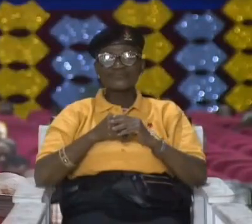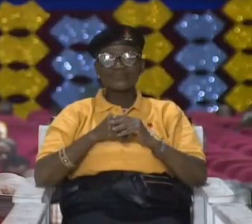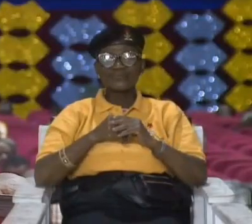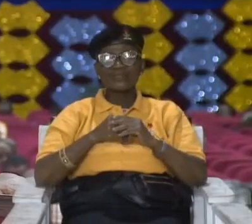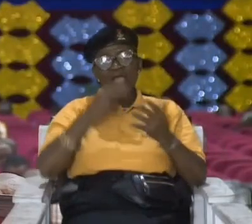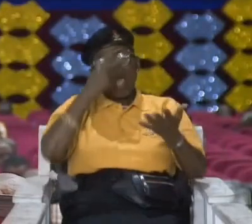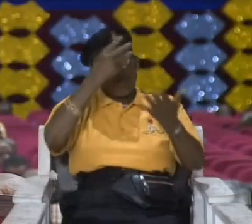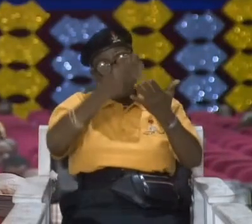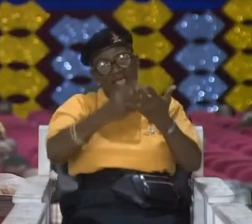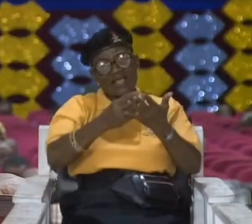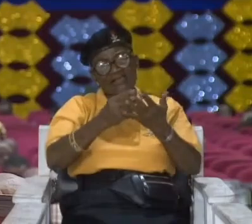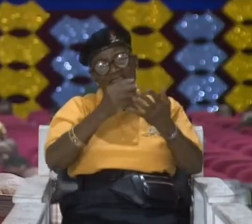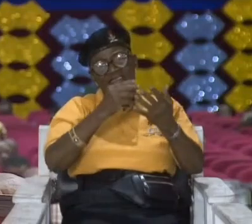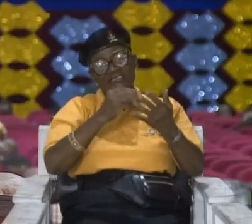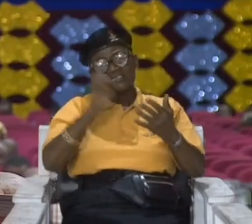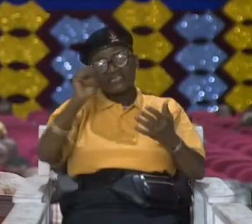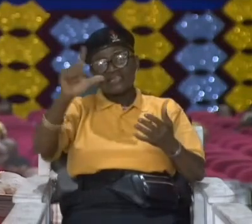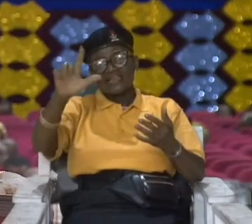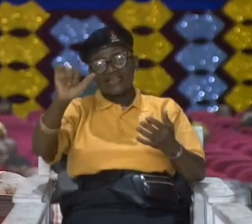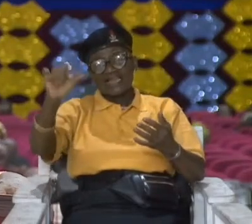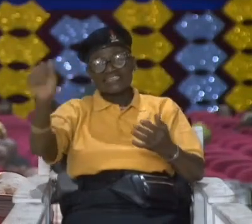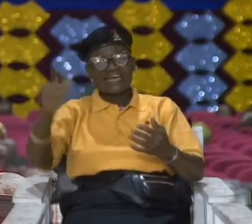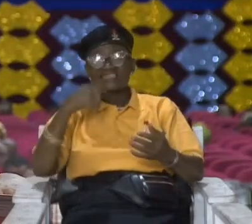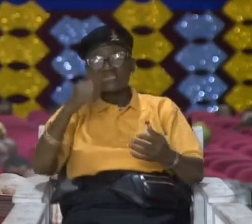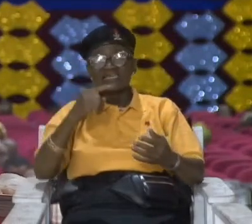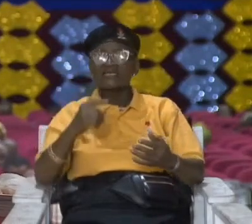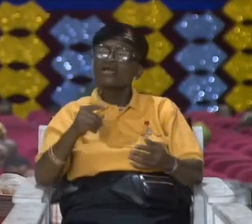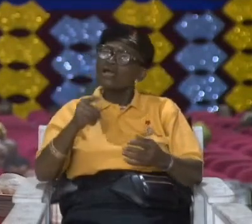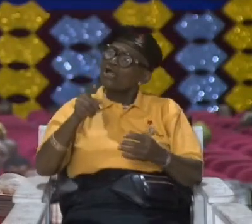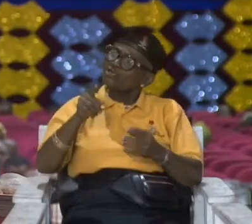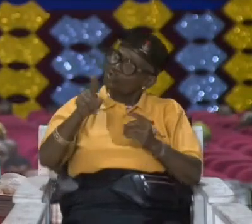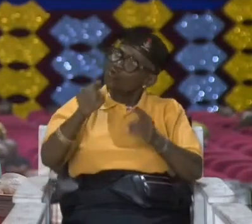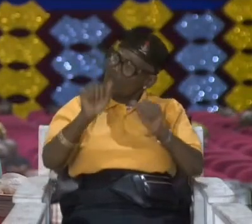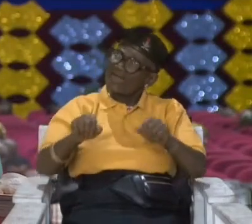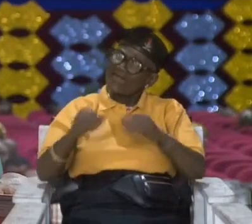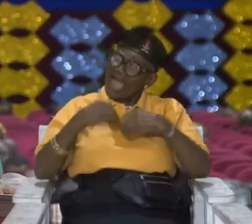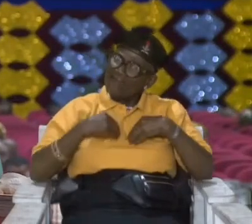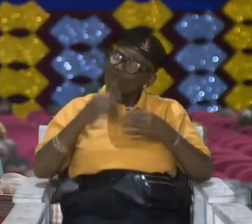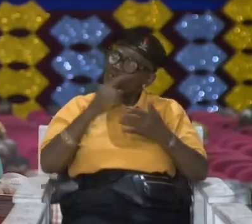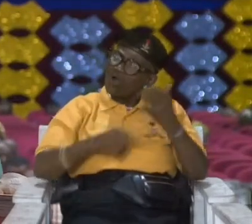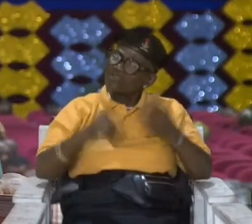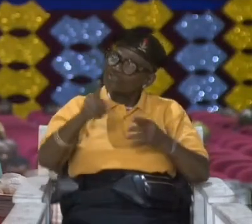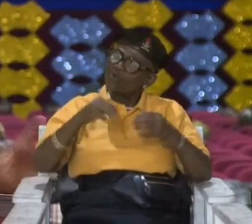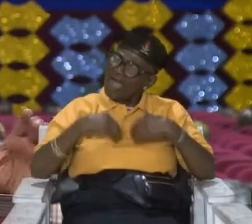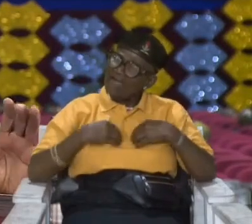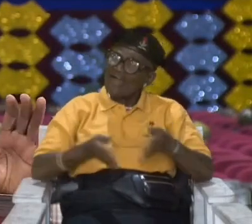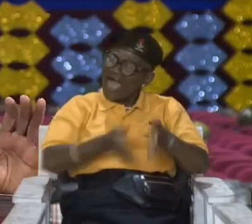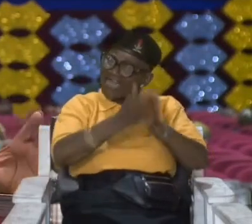Well, Elijah said, Well, you can have what you have asked for,